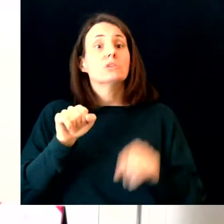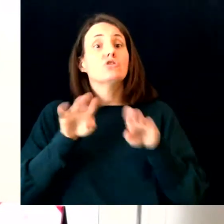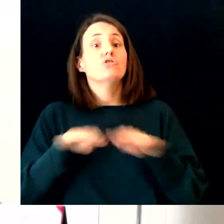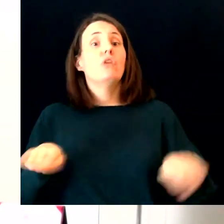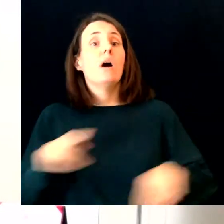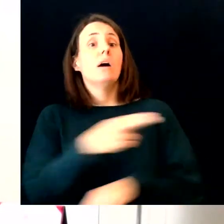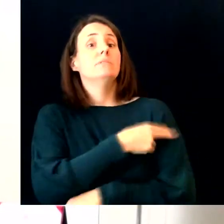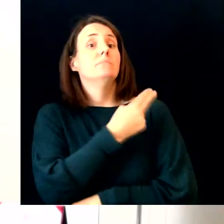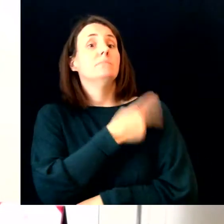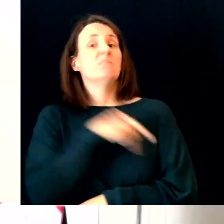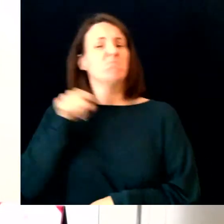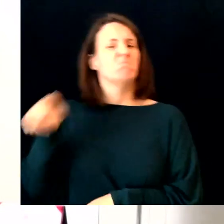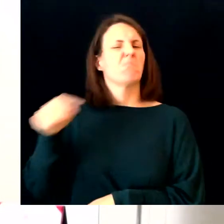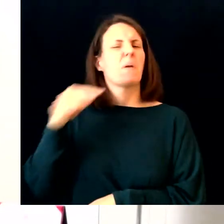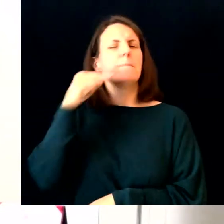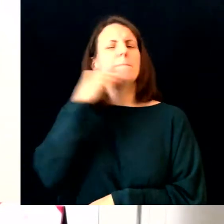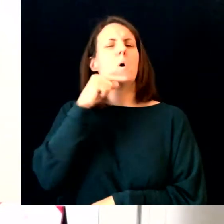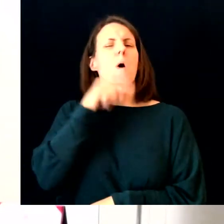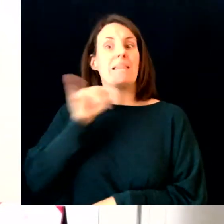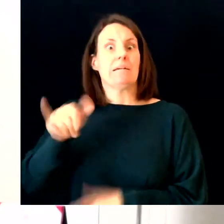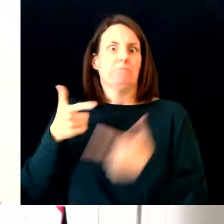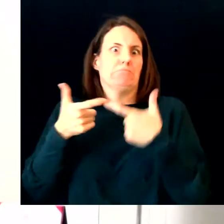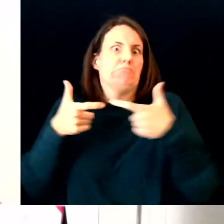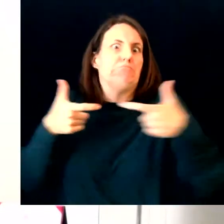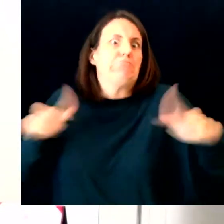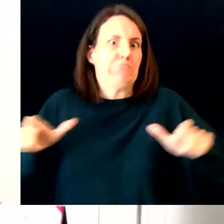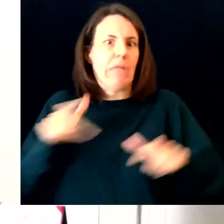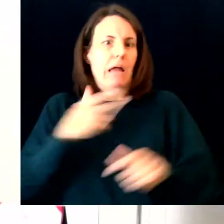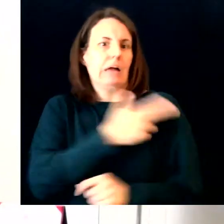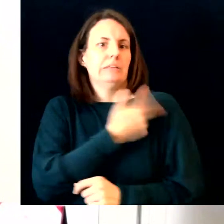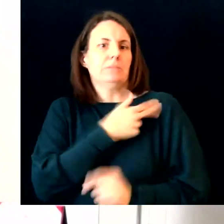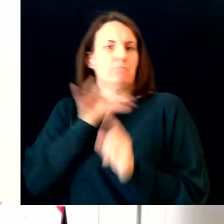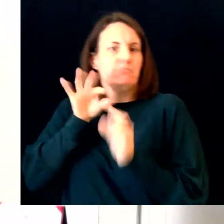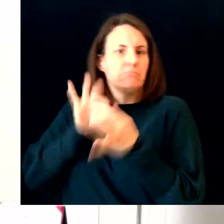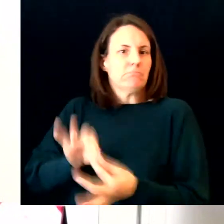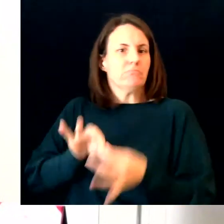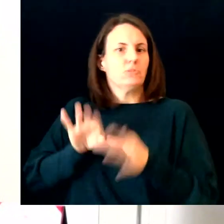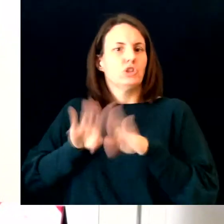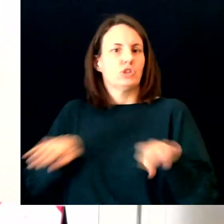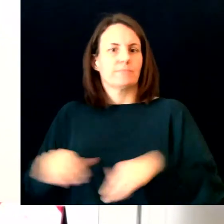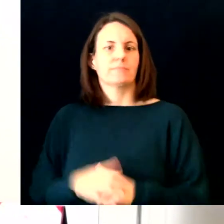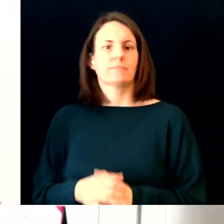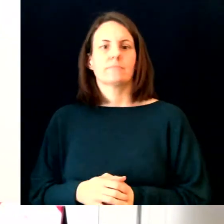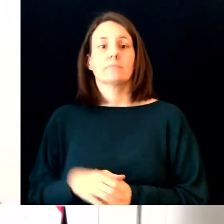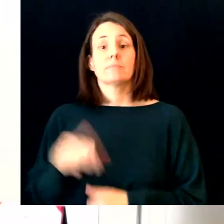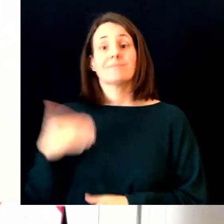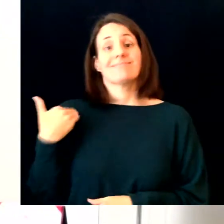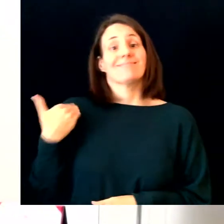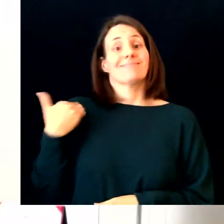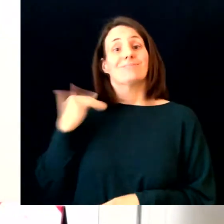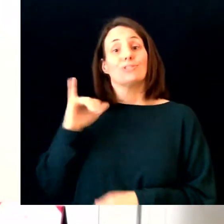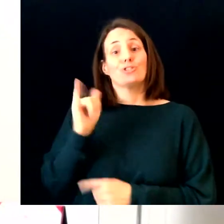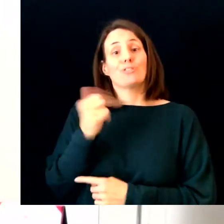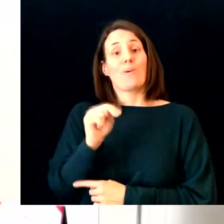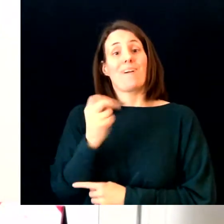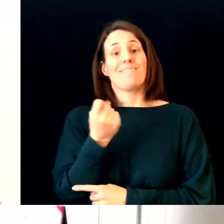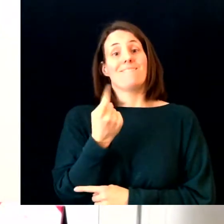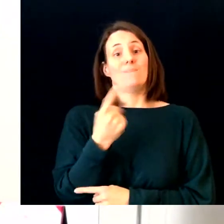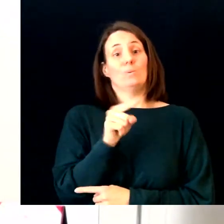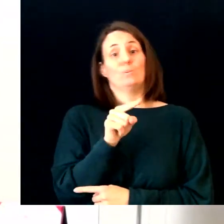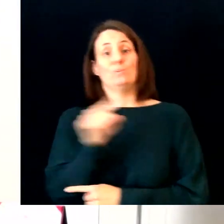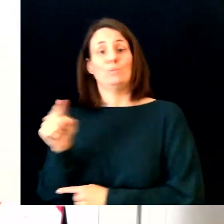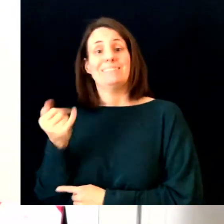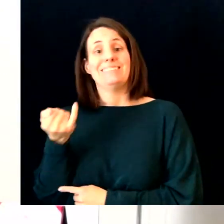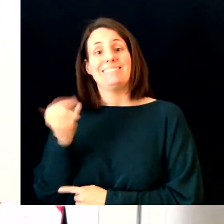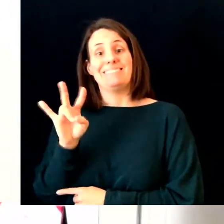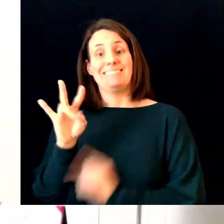11th to 17th data from January 11th to 17th of 2022, there were 57%